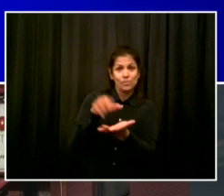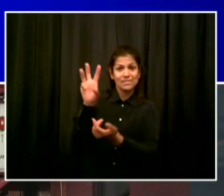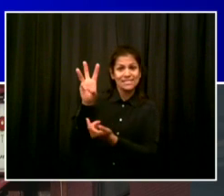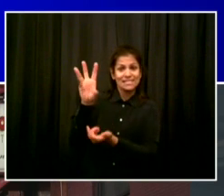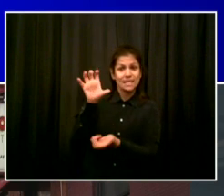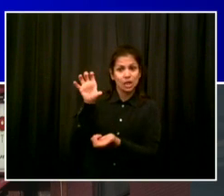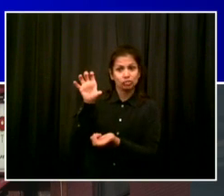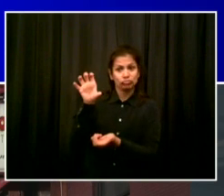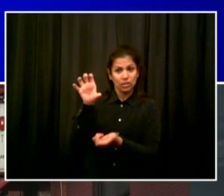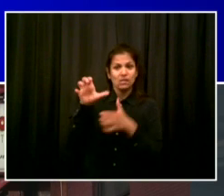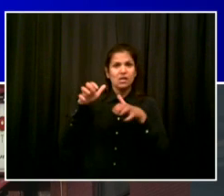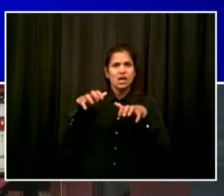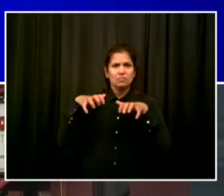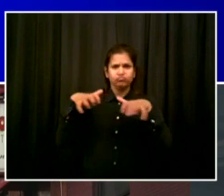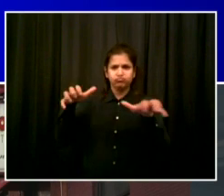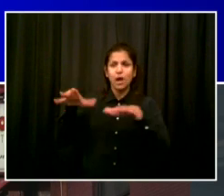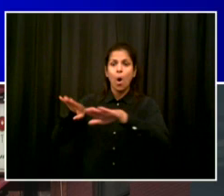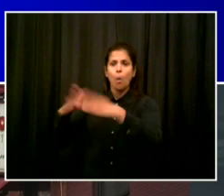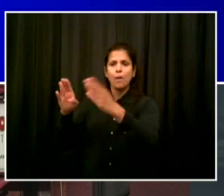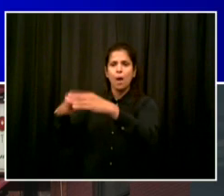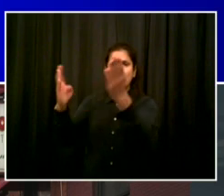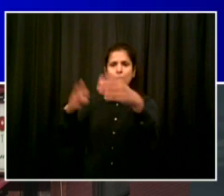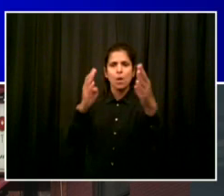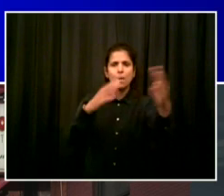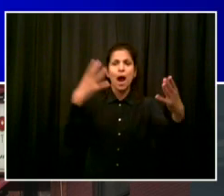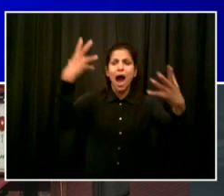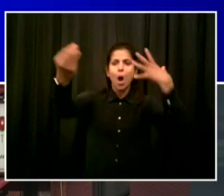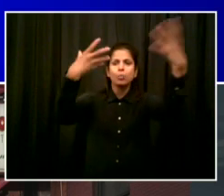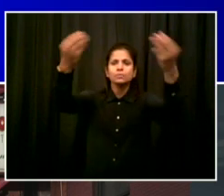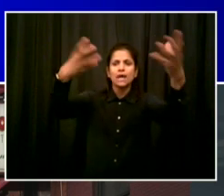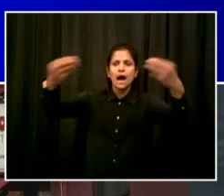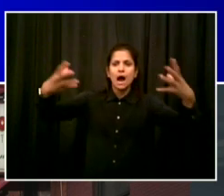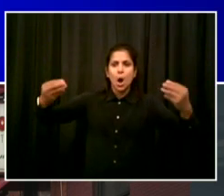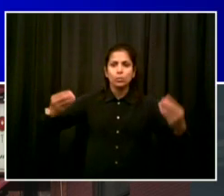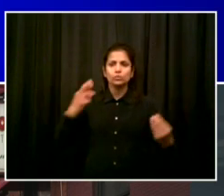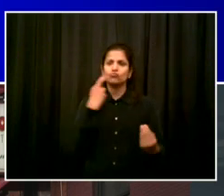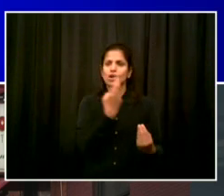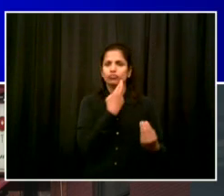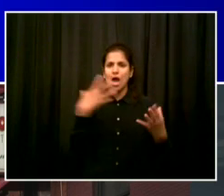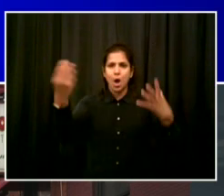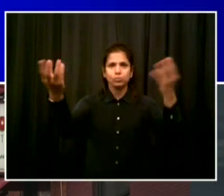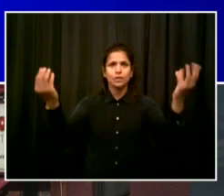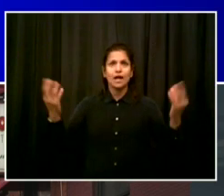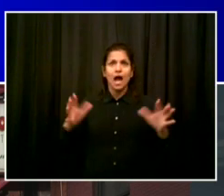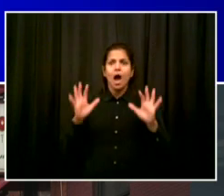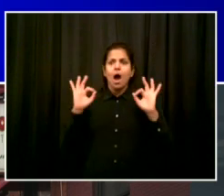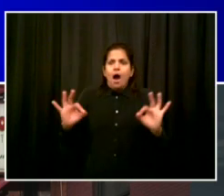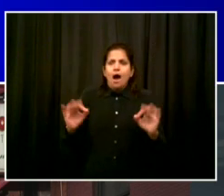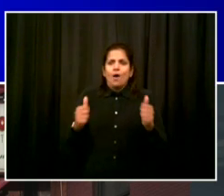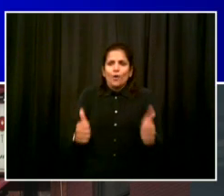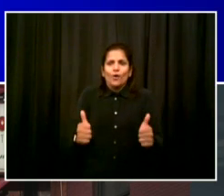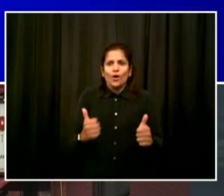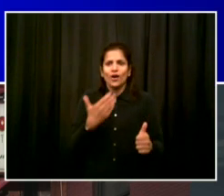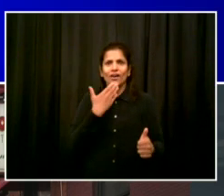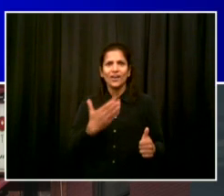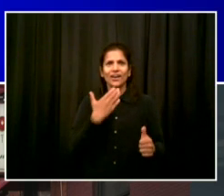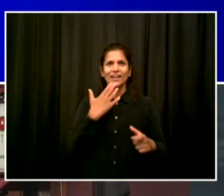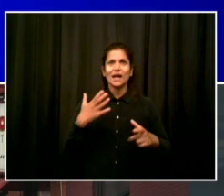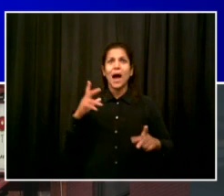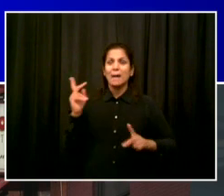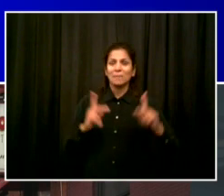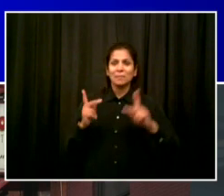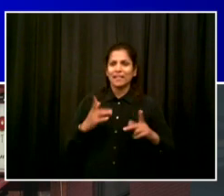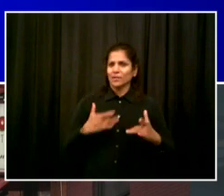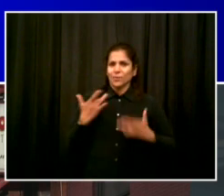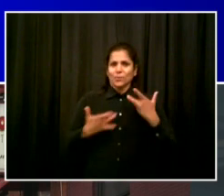of people are enjoying these restaurants, and it's giving us hope, and it's giving people energy to see this crucial part of New York City